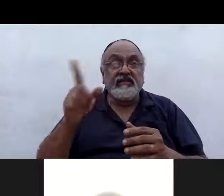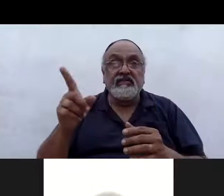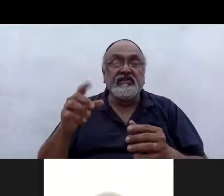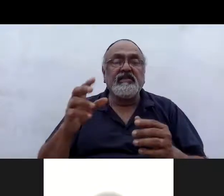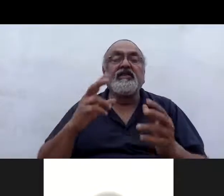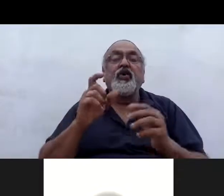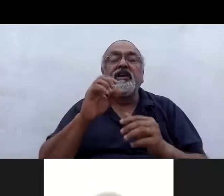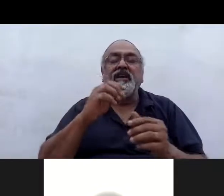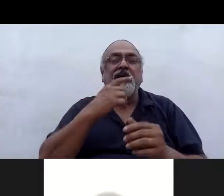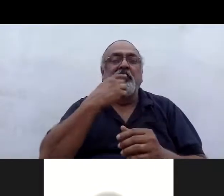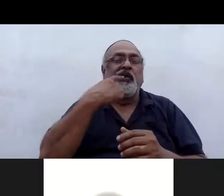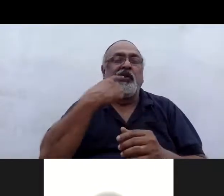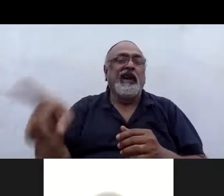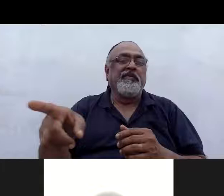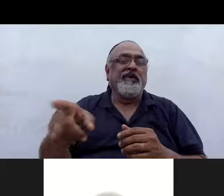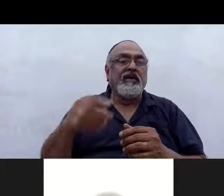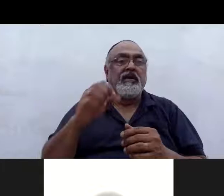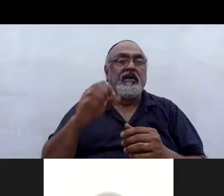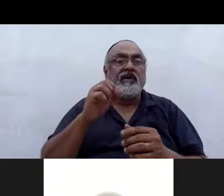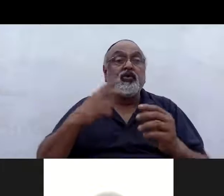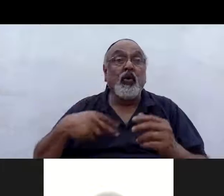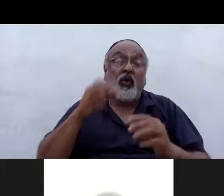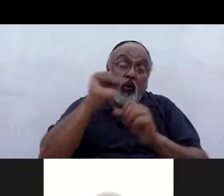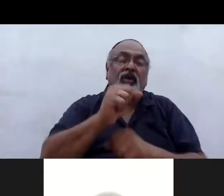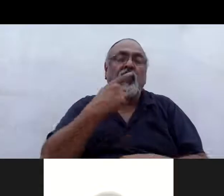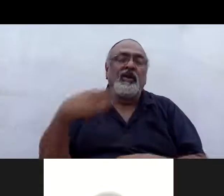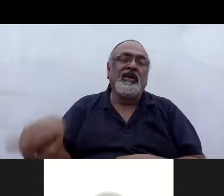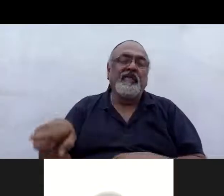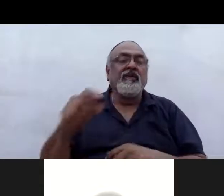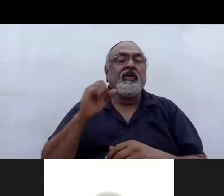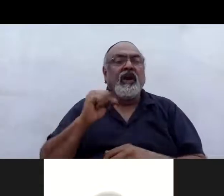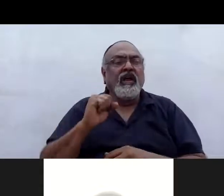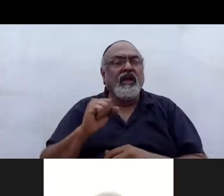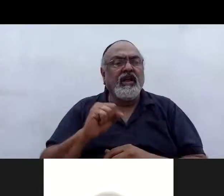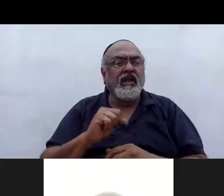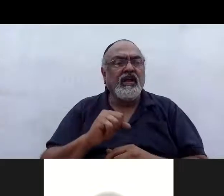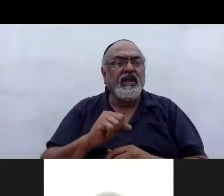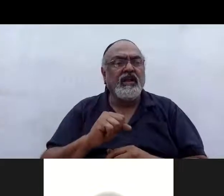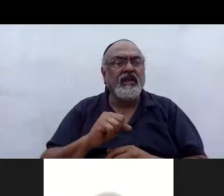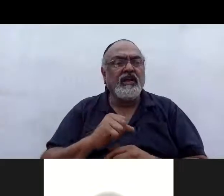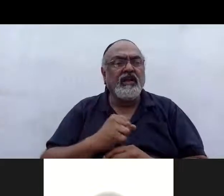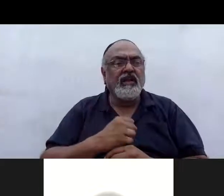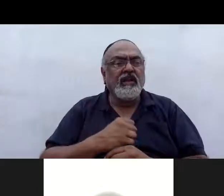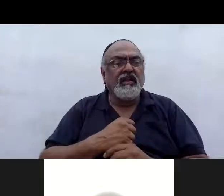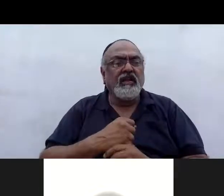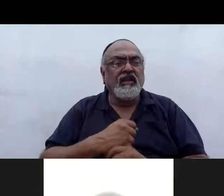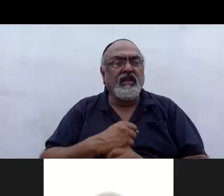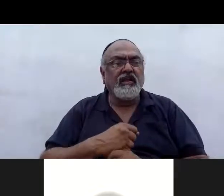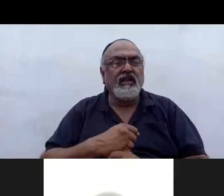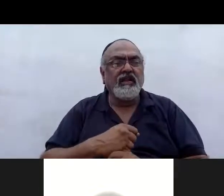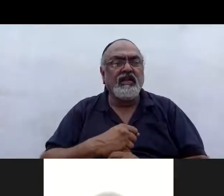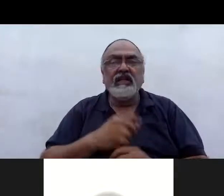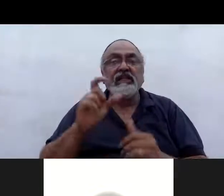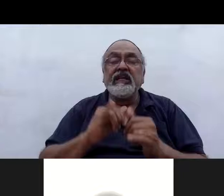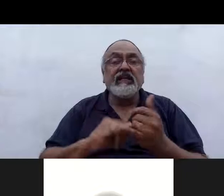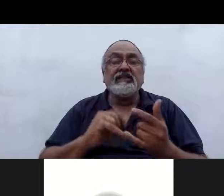for contempt. So I'm just giving an example. The case has not been, I mean, it's yet to come